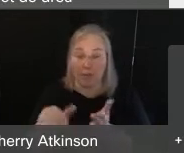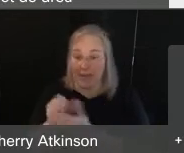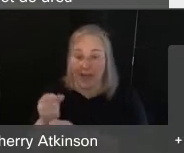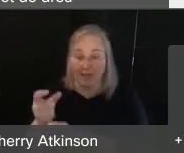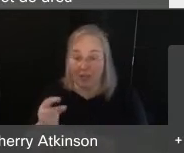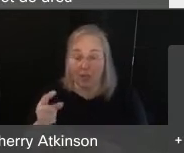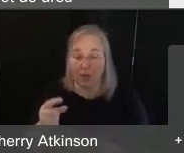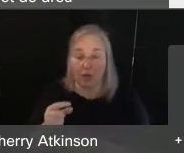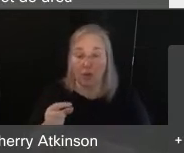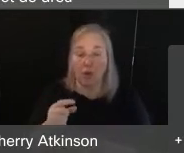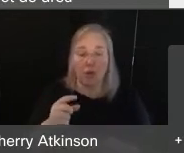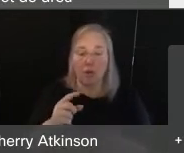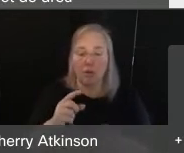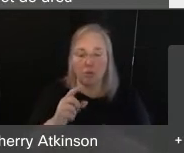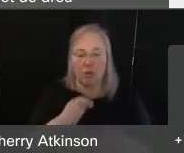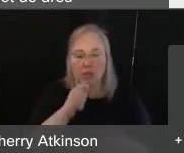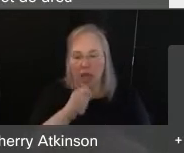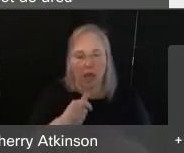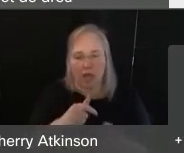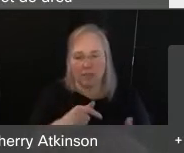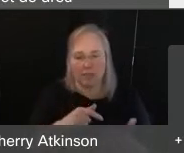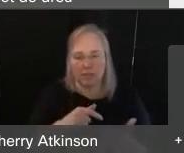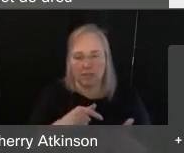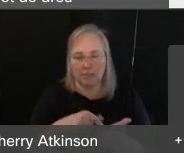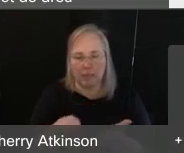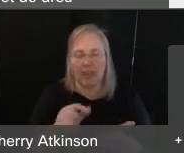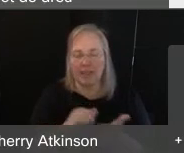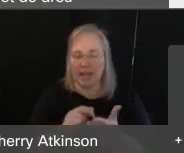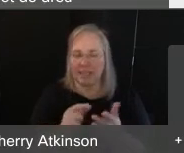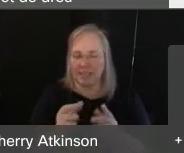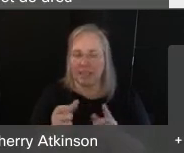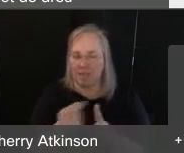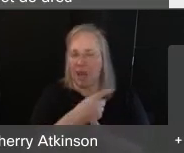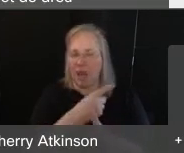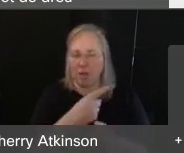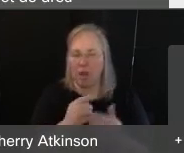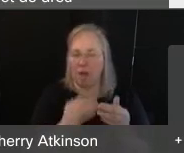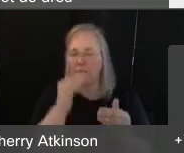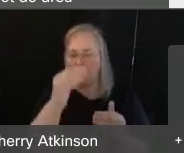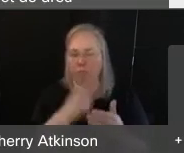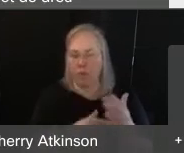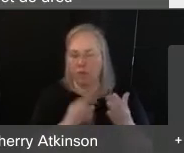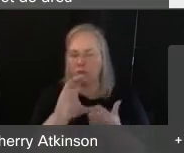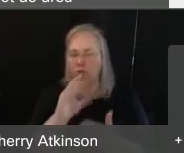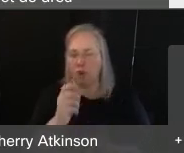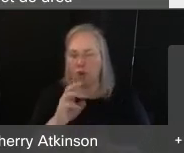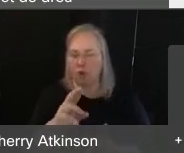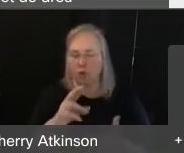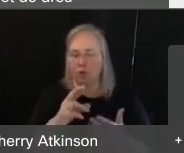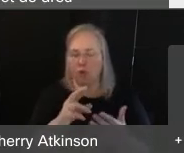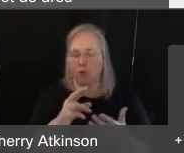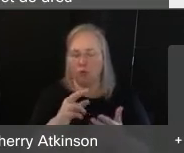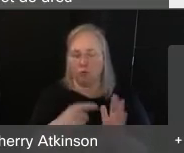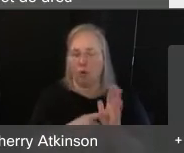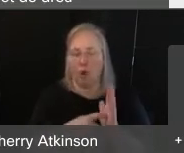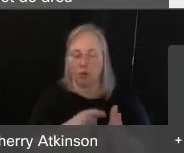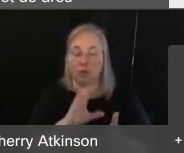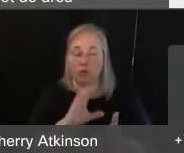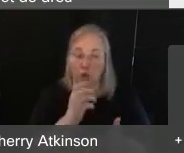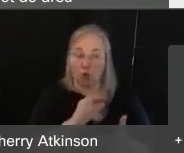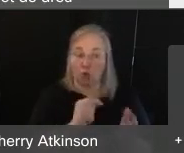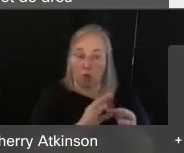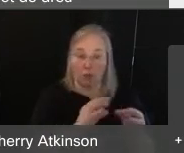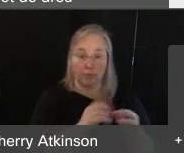have ongoing costs on that. So it's a little bit beyond what the charter require, which the charters mostly just talk about reserve use. And also the other